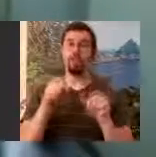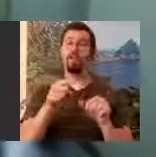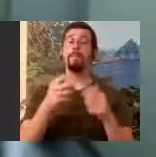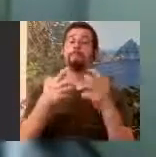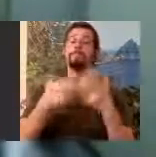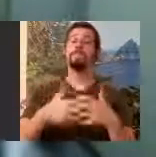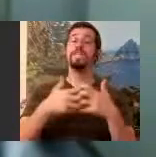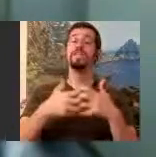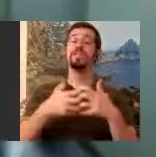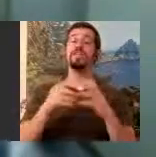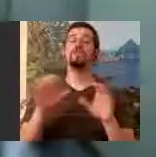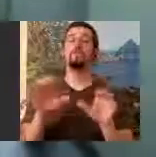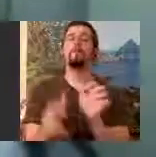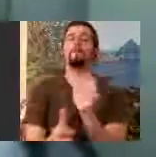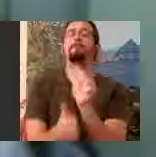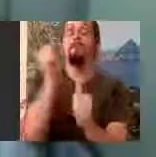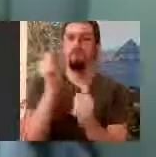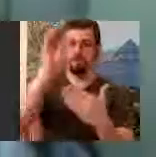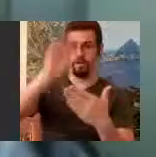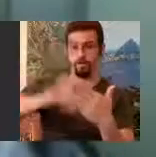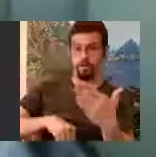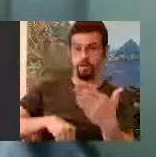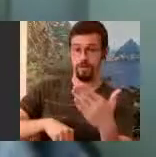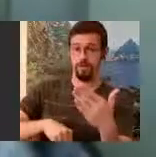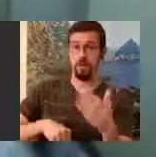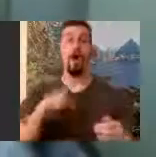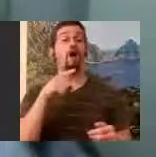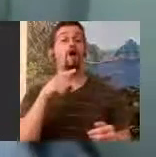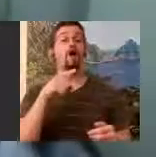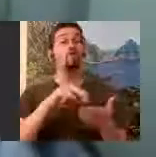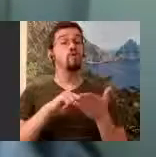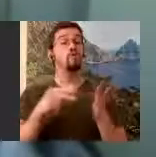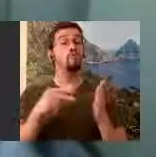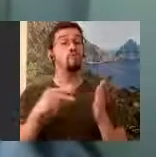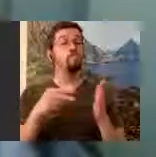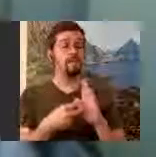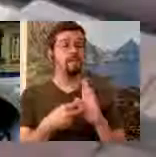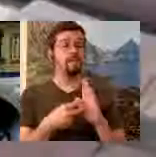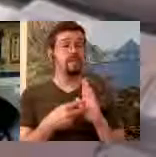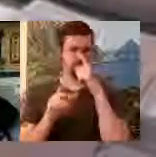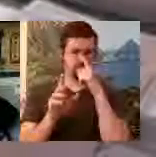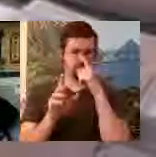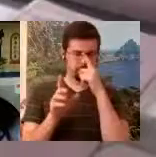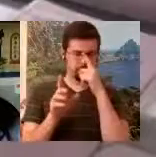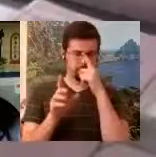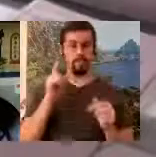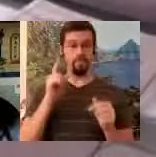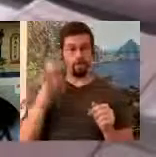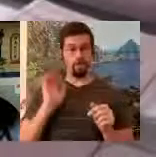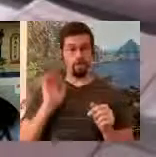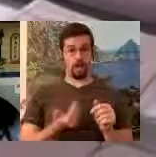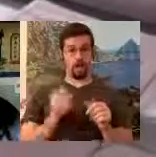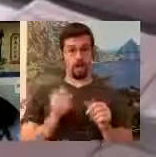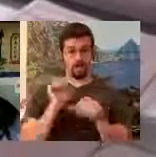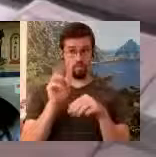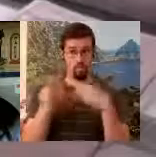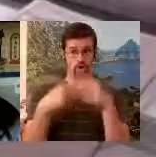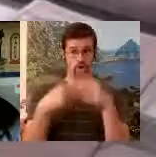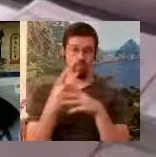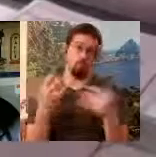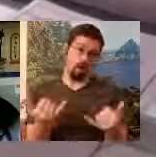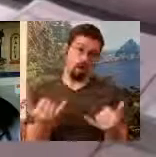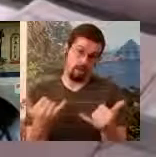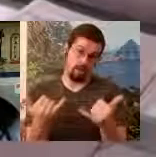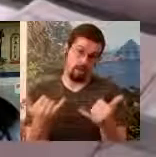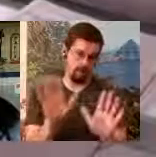most of the job. So, wow. So what do you mean by that, though? Because you see, in our world so far, I'm just telling you where we